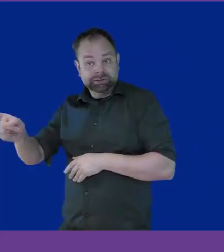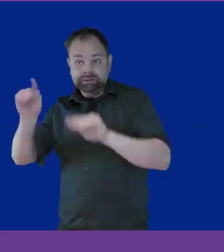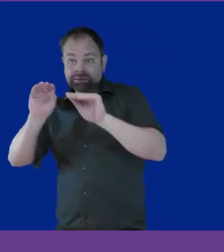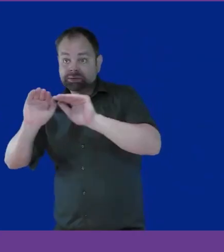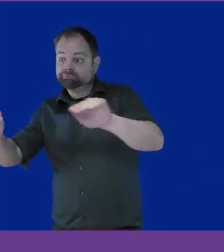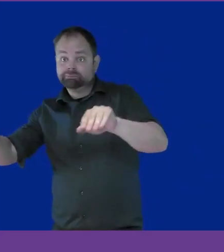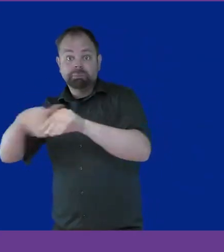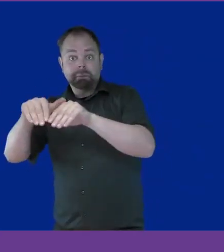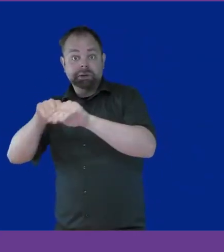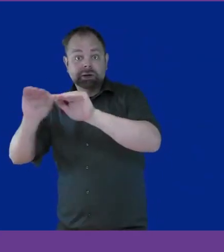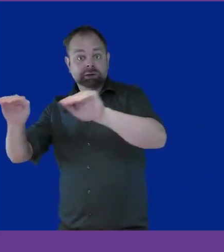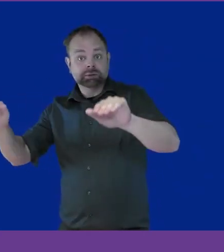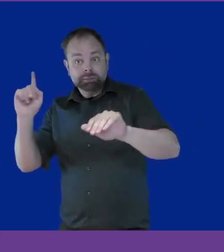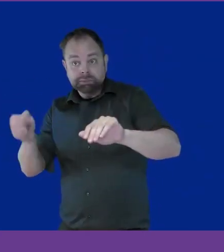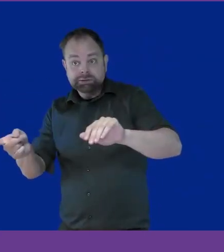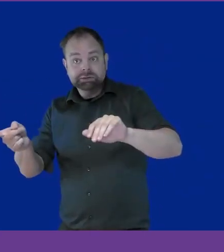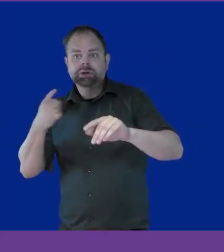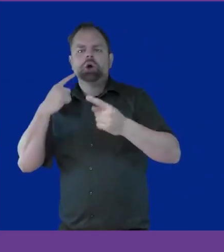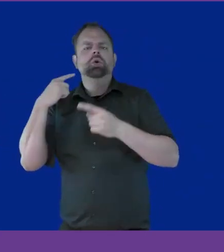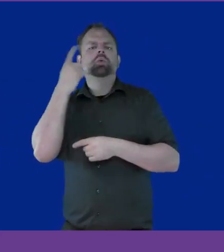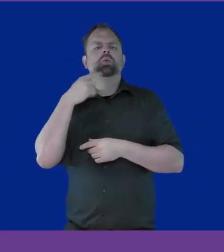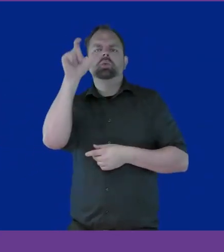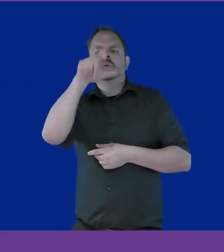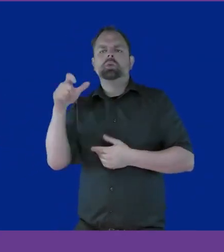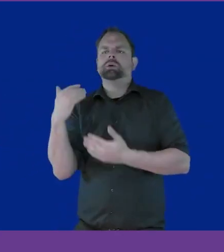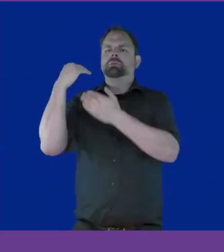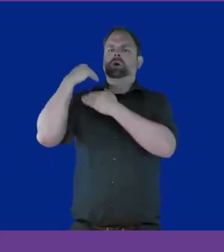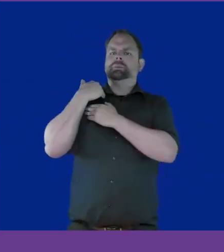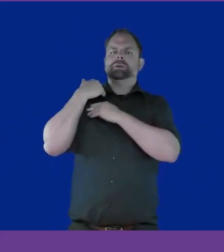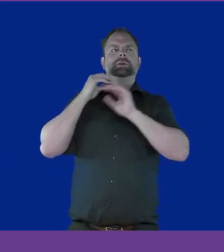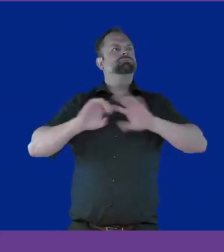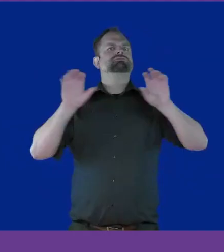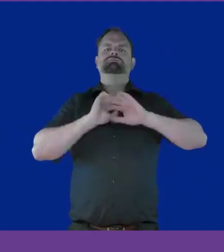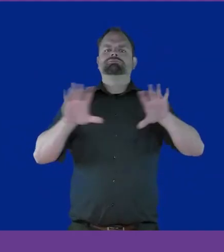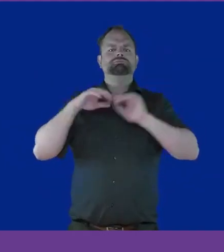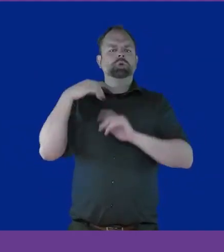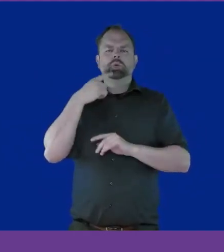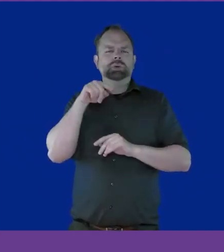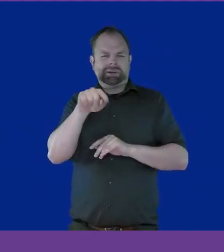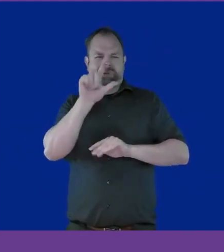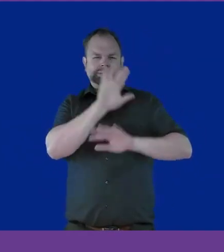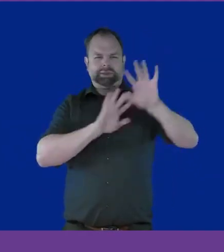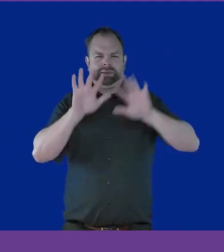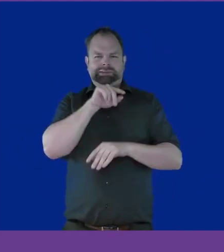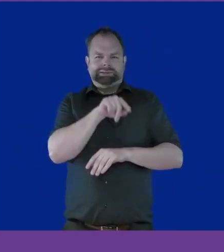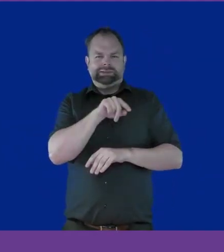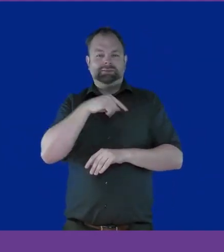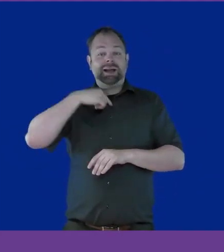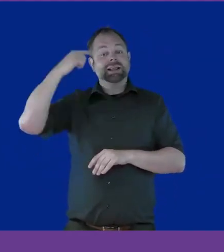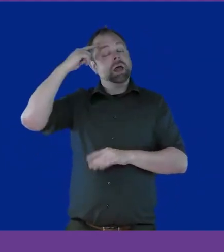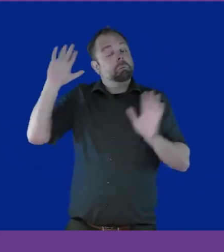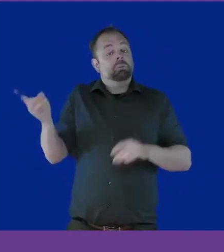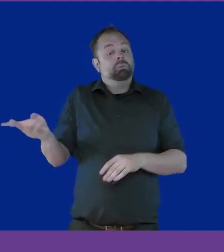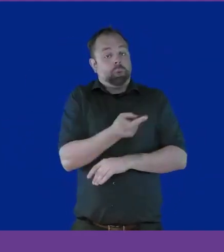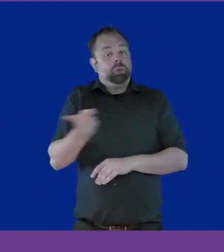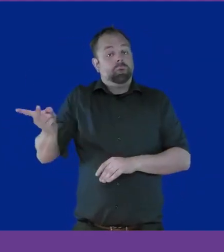incentive to use this more in campaigns to show that they are accessible and benefit a bit from the investment that they do. And I